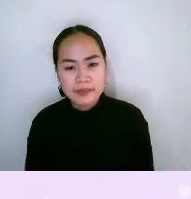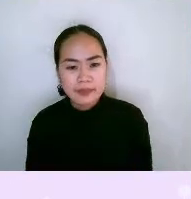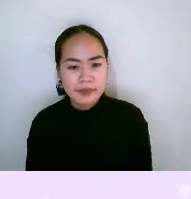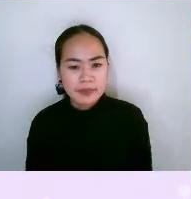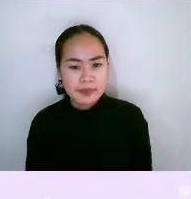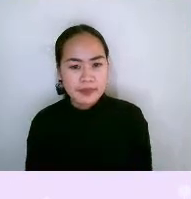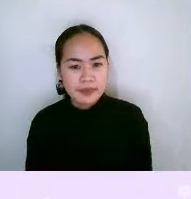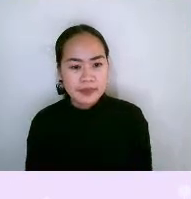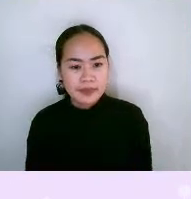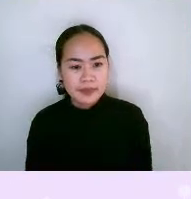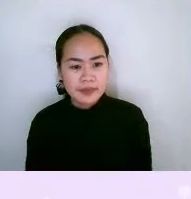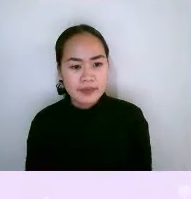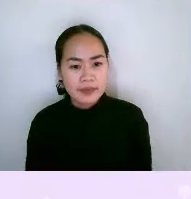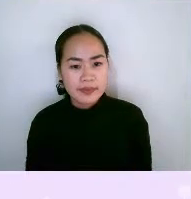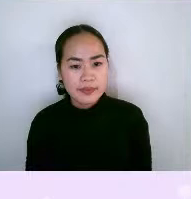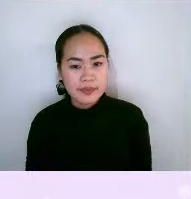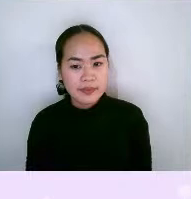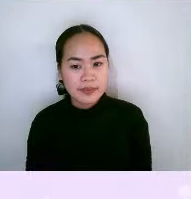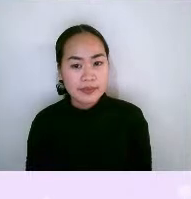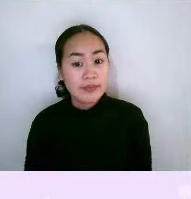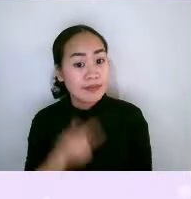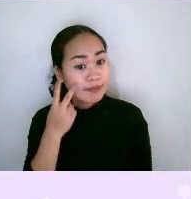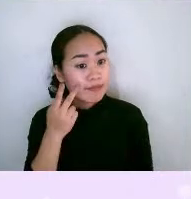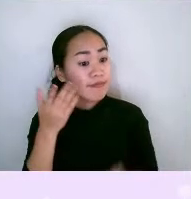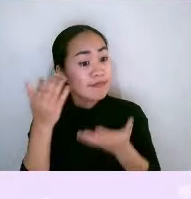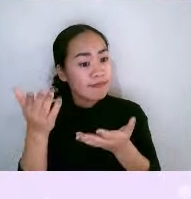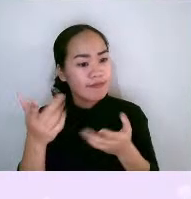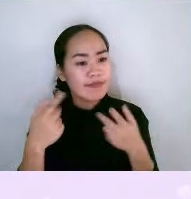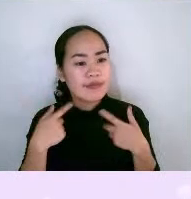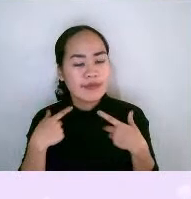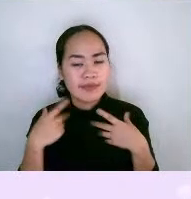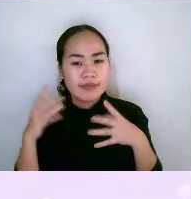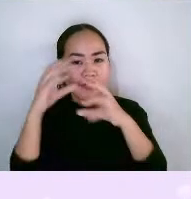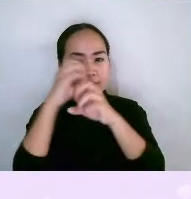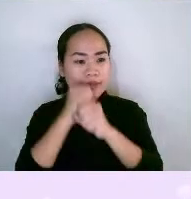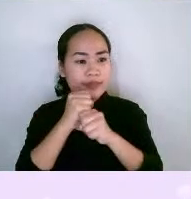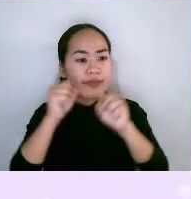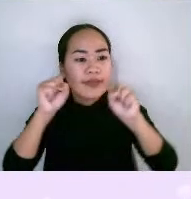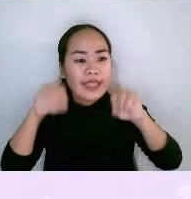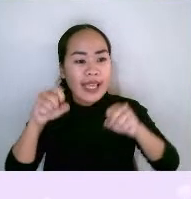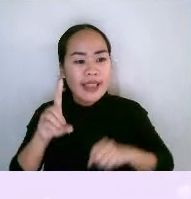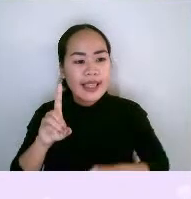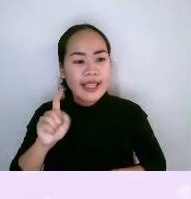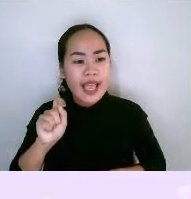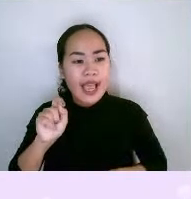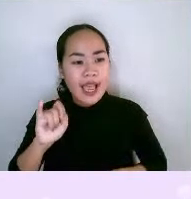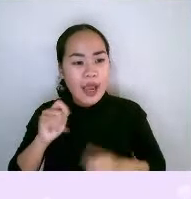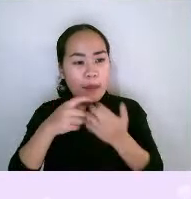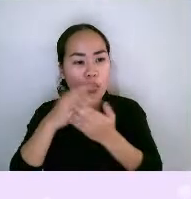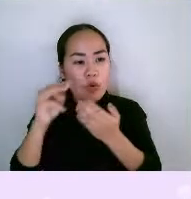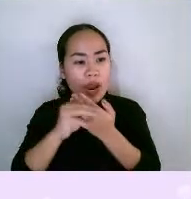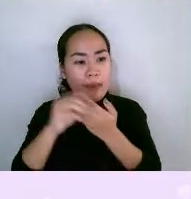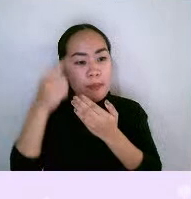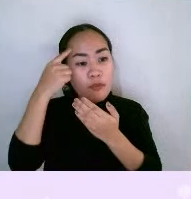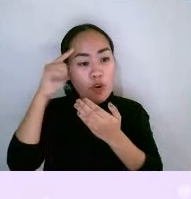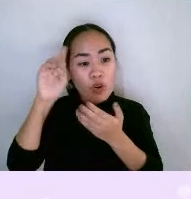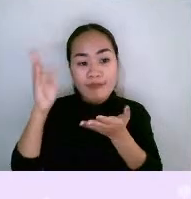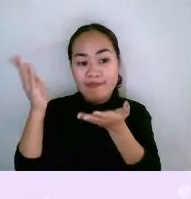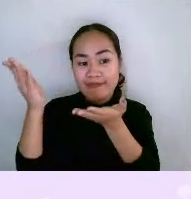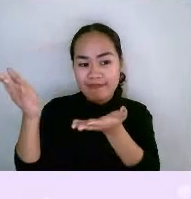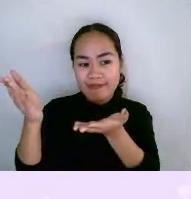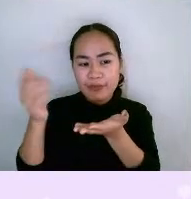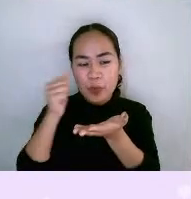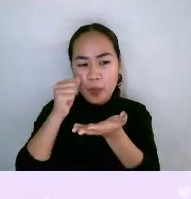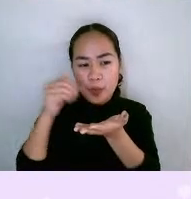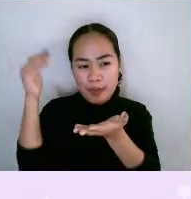This slide will summarize the DTI programs that we have for women. Pero ang amin pong